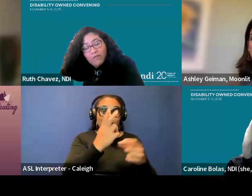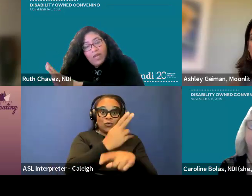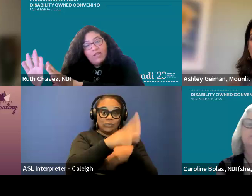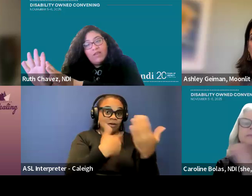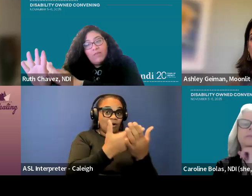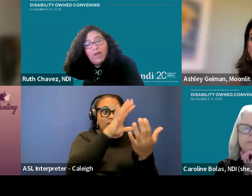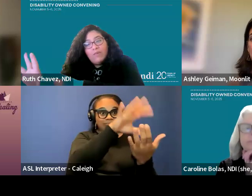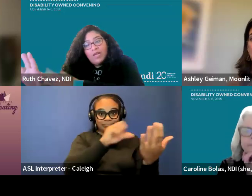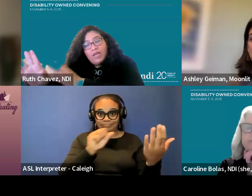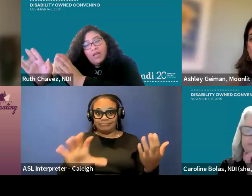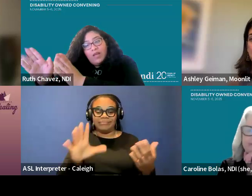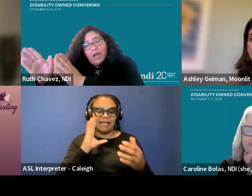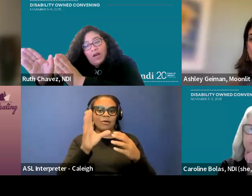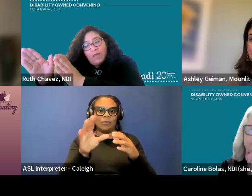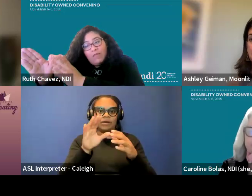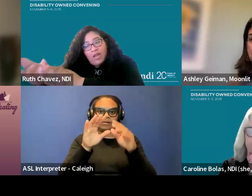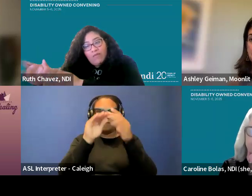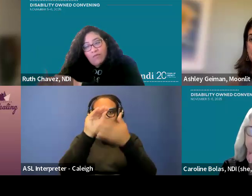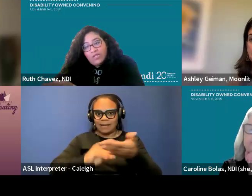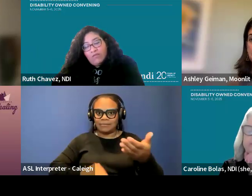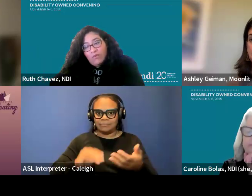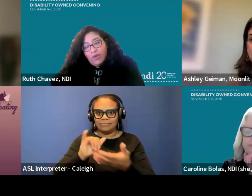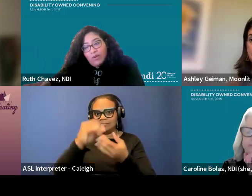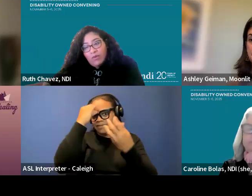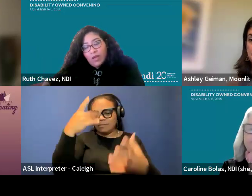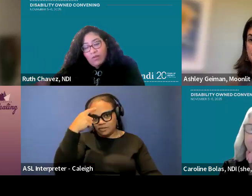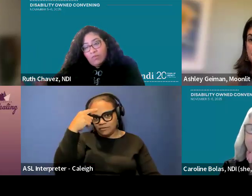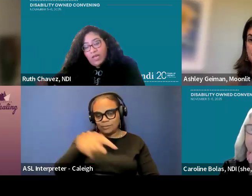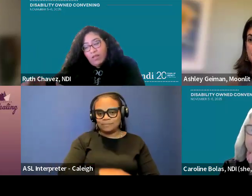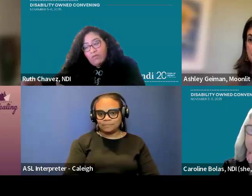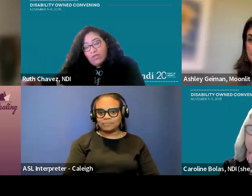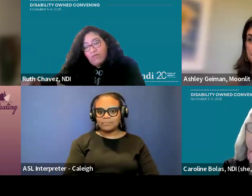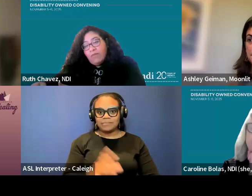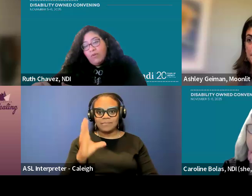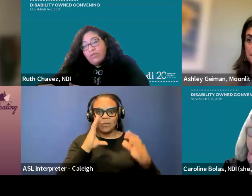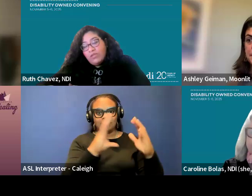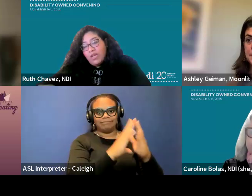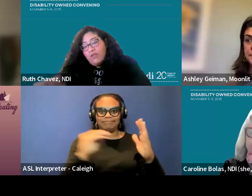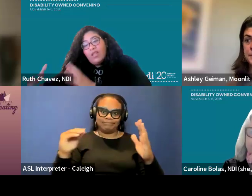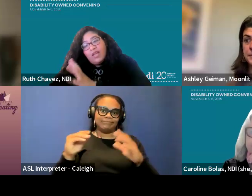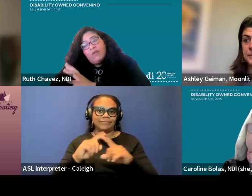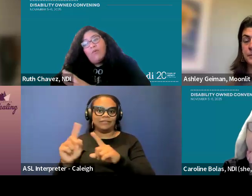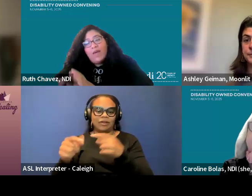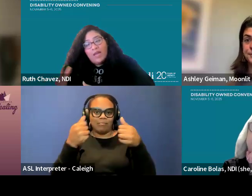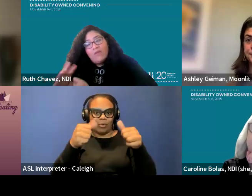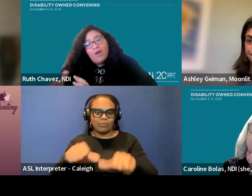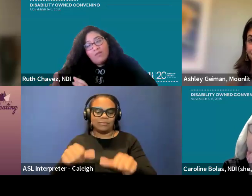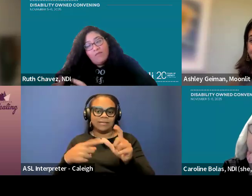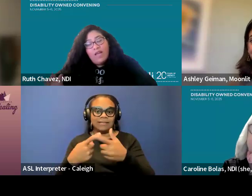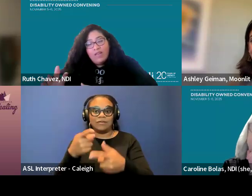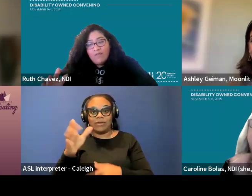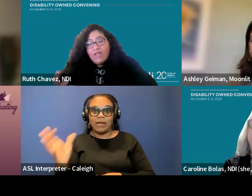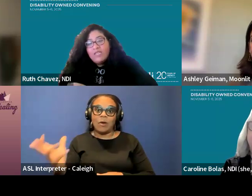it'll generate and populate that information for you and duplicate those different posts. And you can then go back